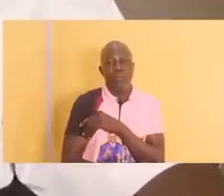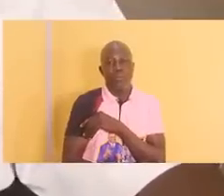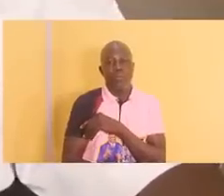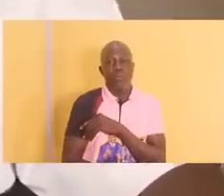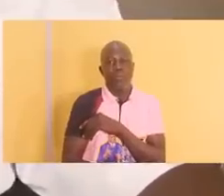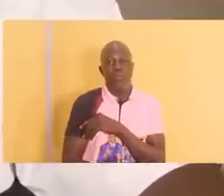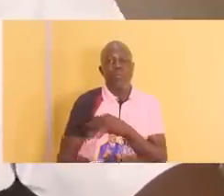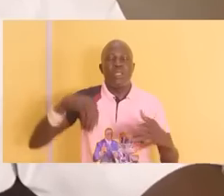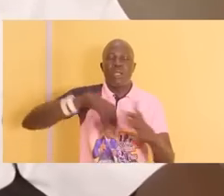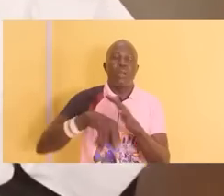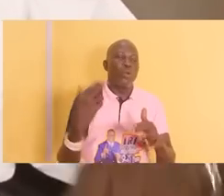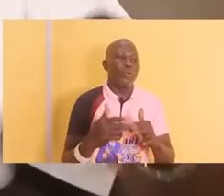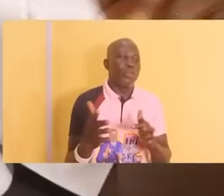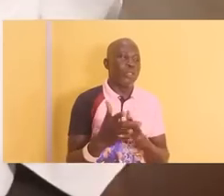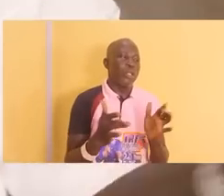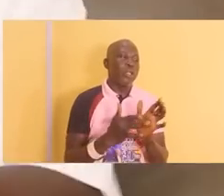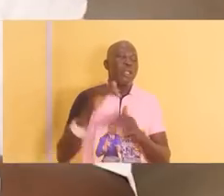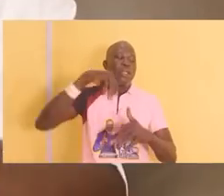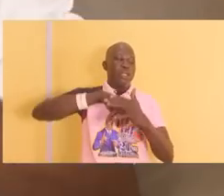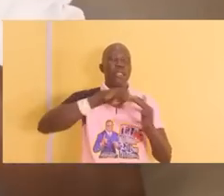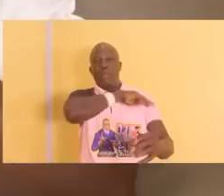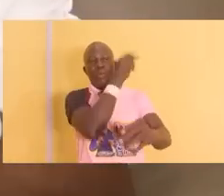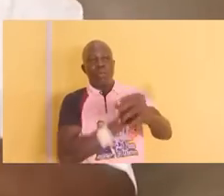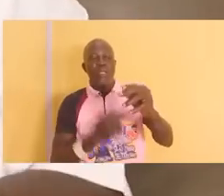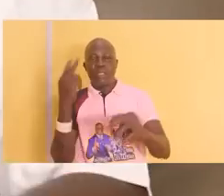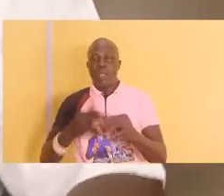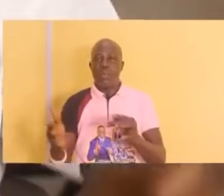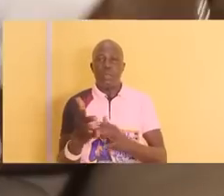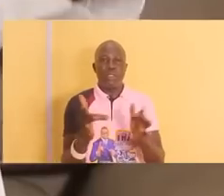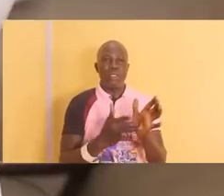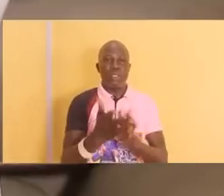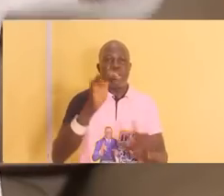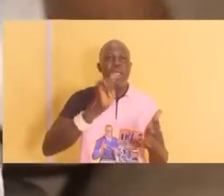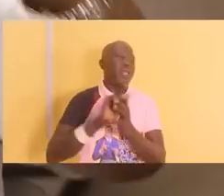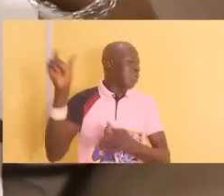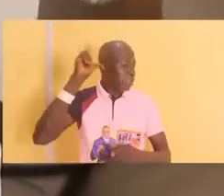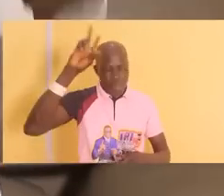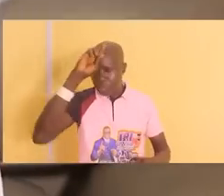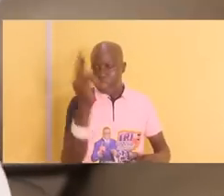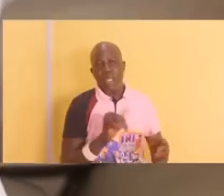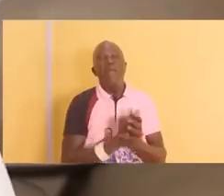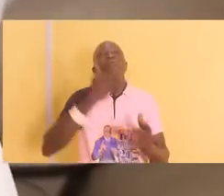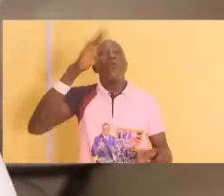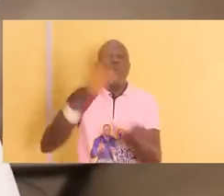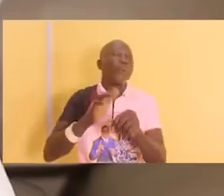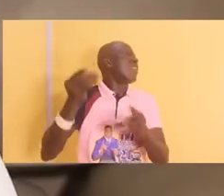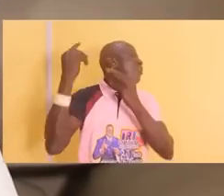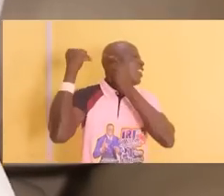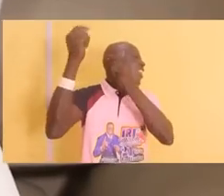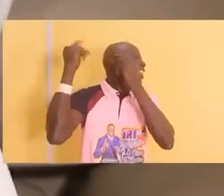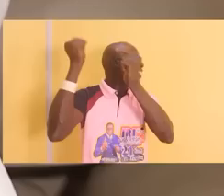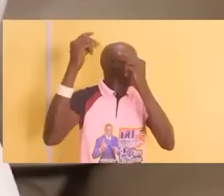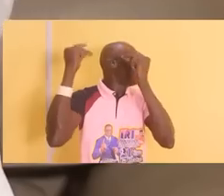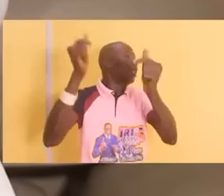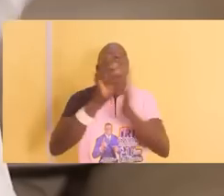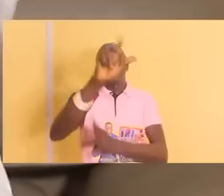mi. In the name of Jesus. Any Arab woman, the name of Jesus. Every promise, the promise